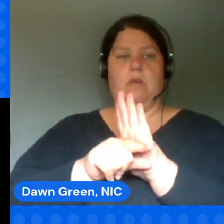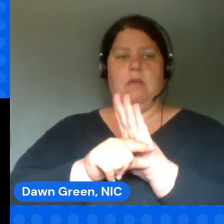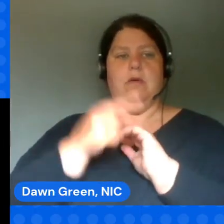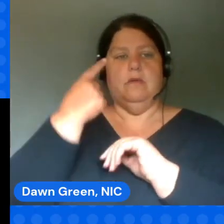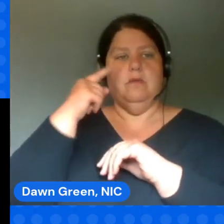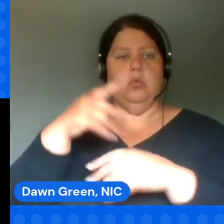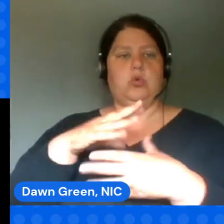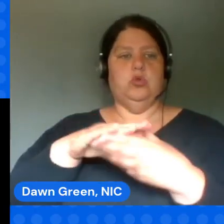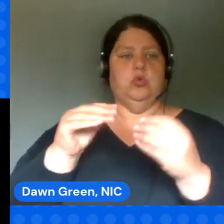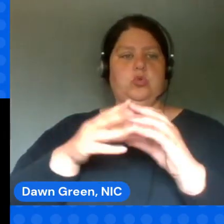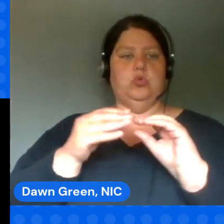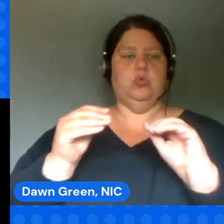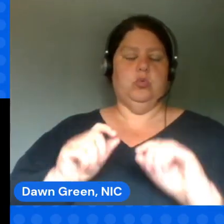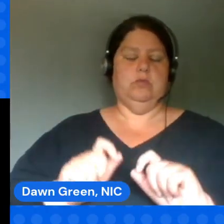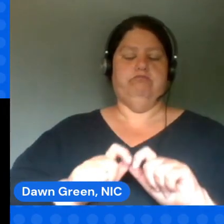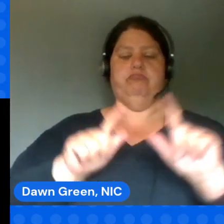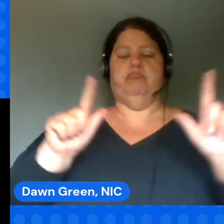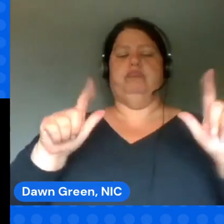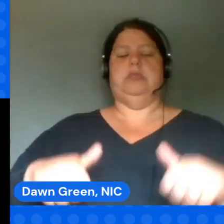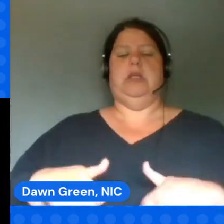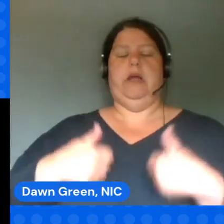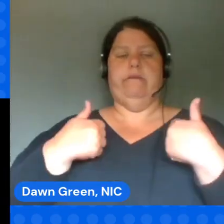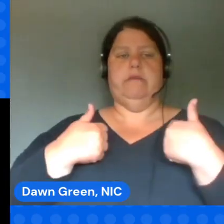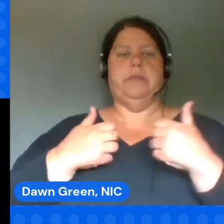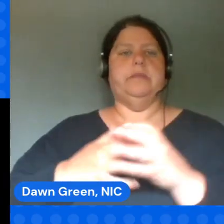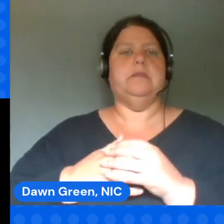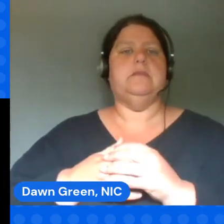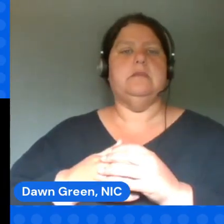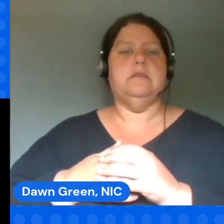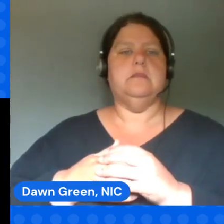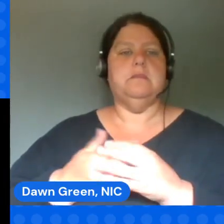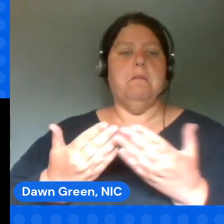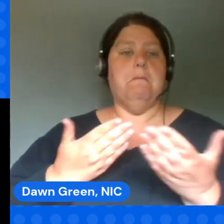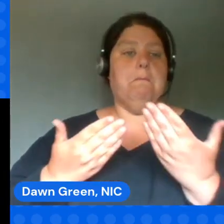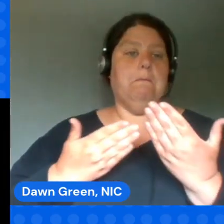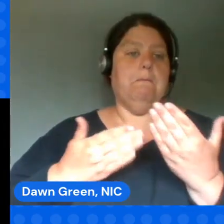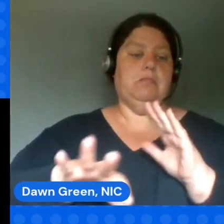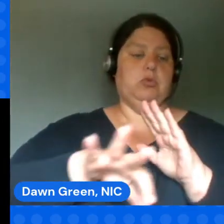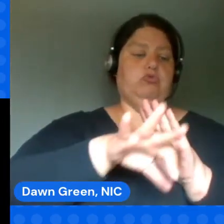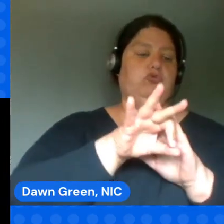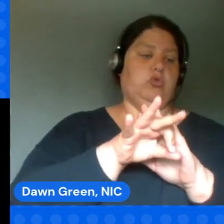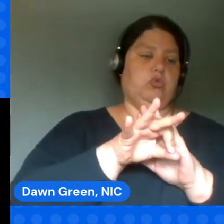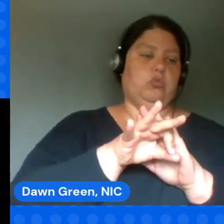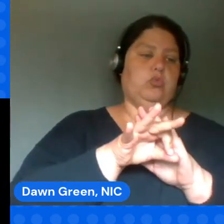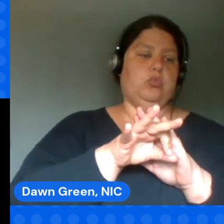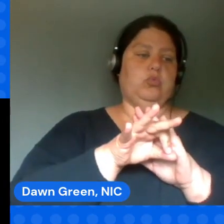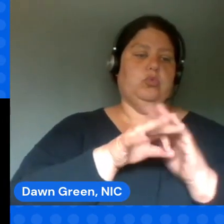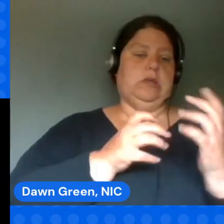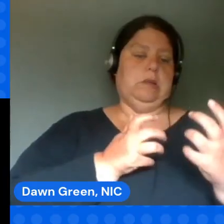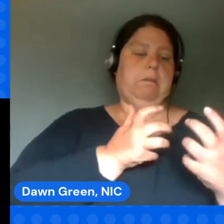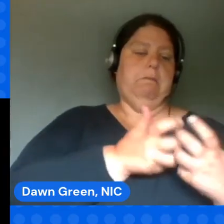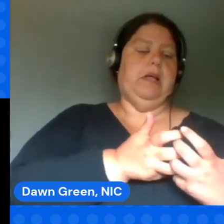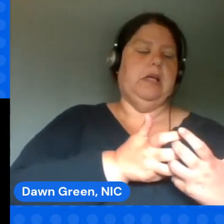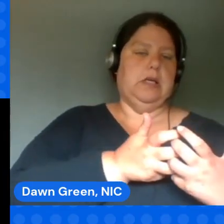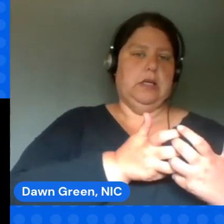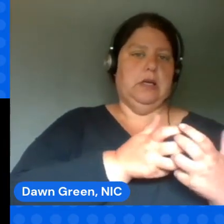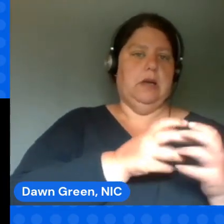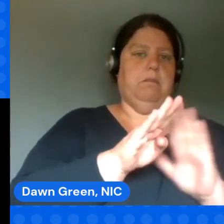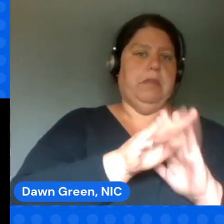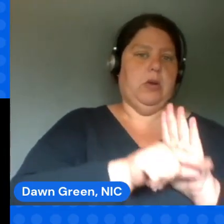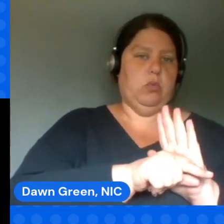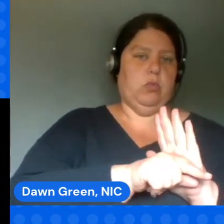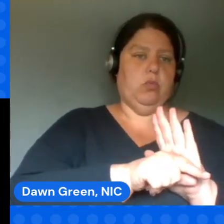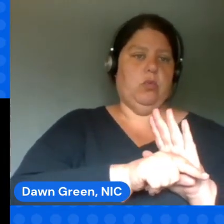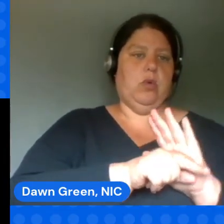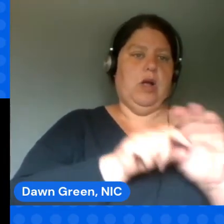And so whether they pick a embedded background or stage from the